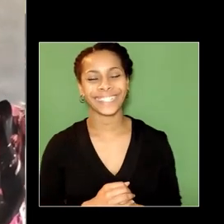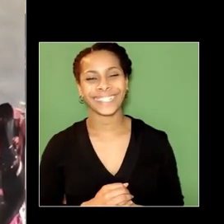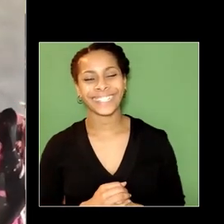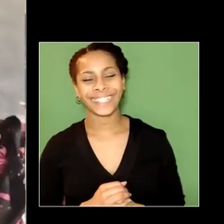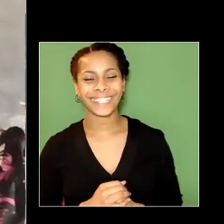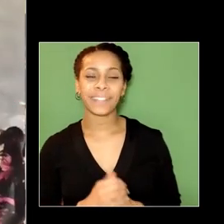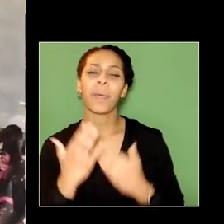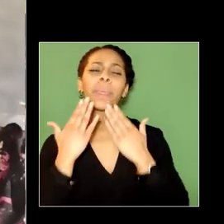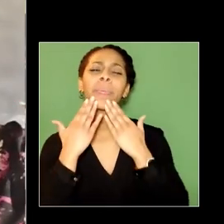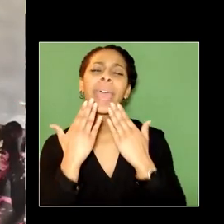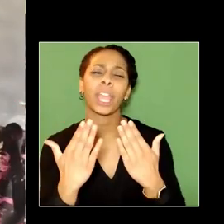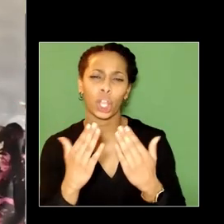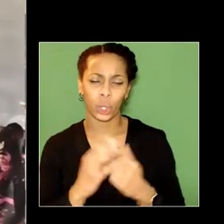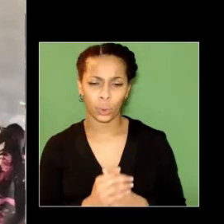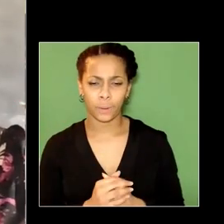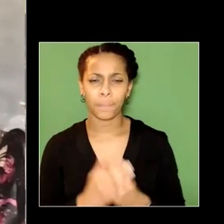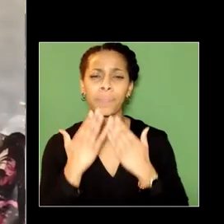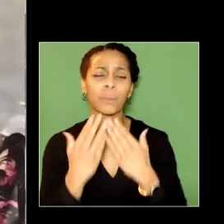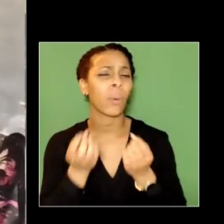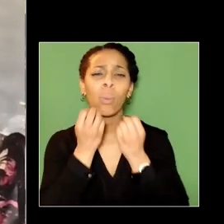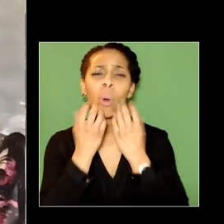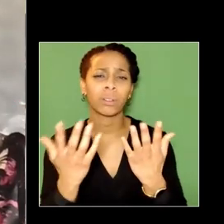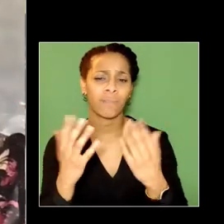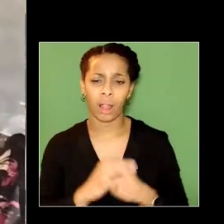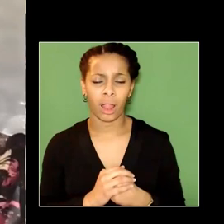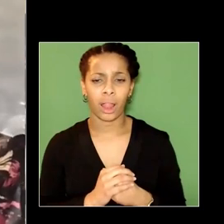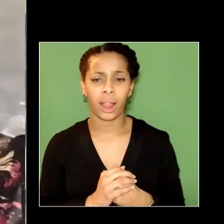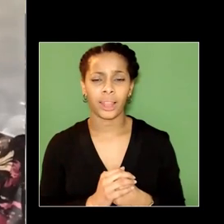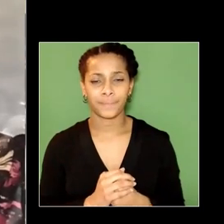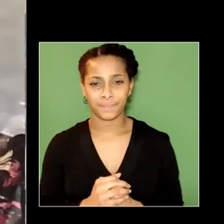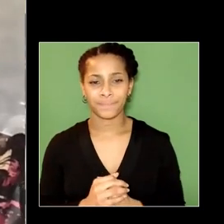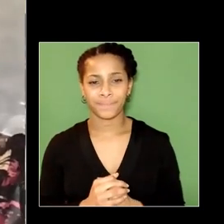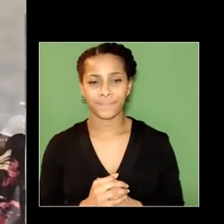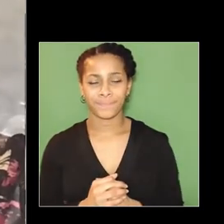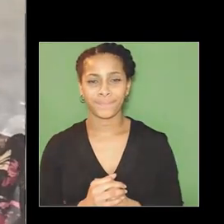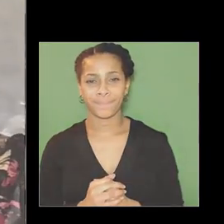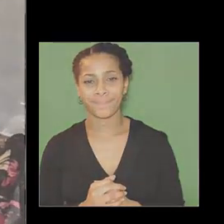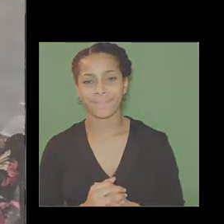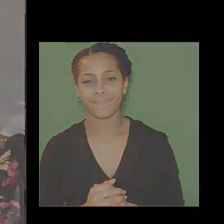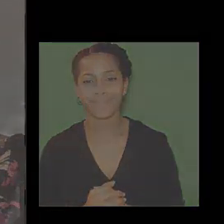Thank you. It's been wonderful. Thank you. Thank you. Evening. Thank you.